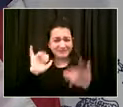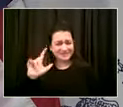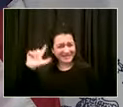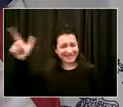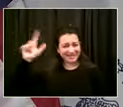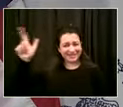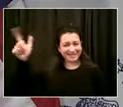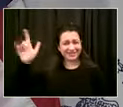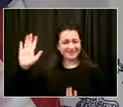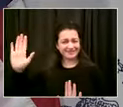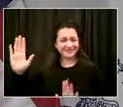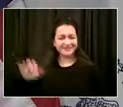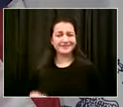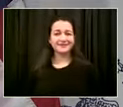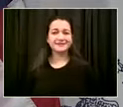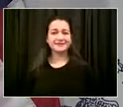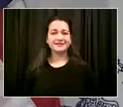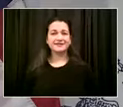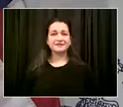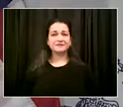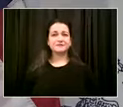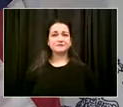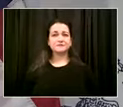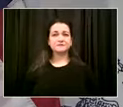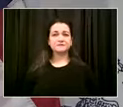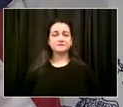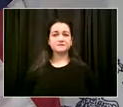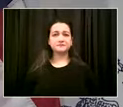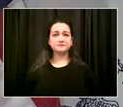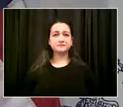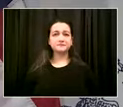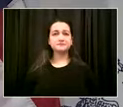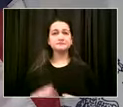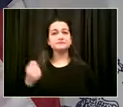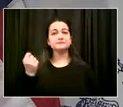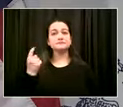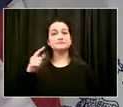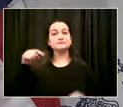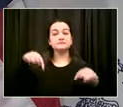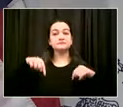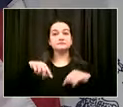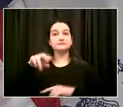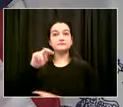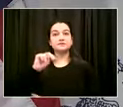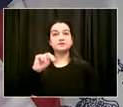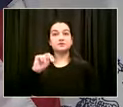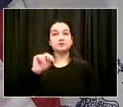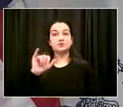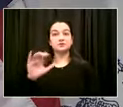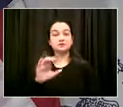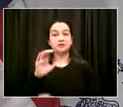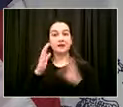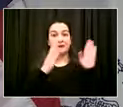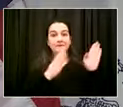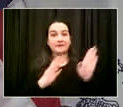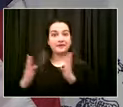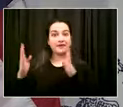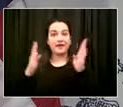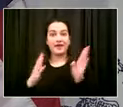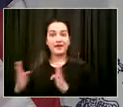laid out there in the video and in the policy book that goes with it delineates the actions that